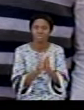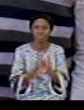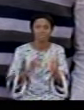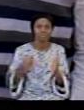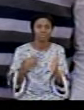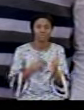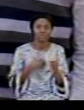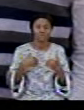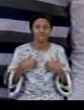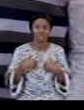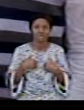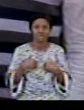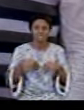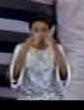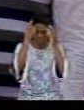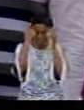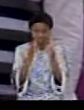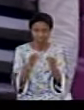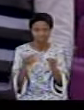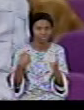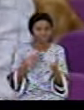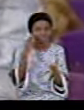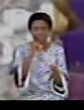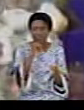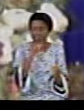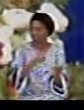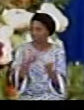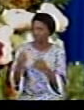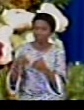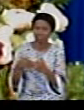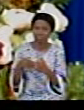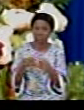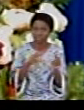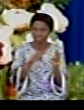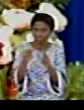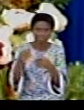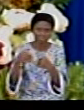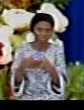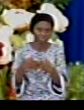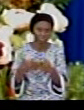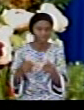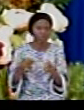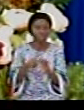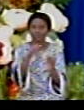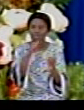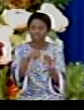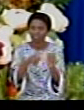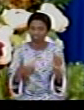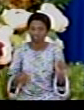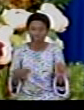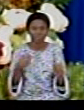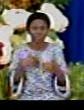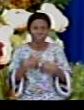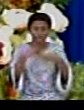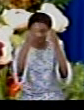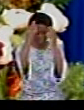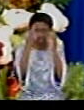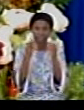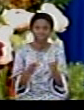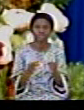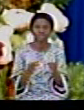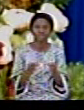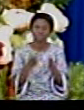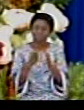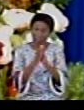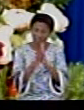upon the plow. We cannot look back. Let's tell the Lord, we have made up our mind to go through. Let's